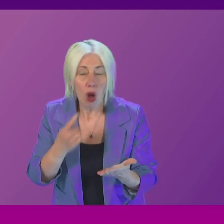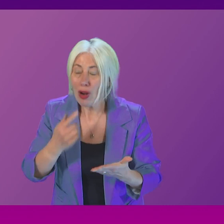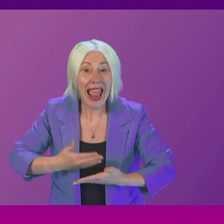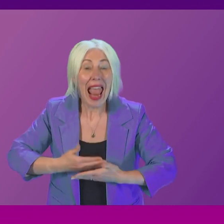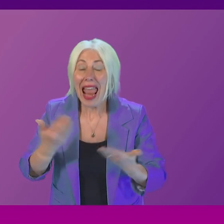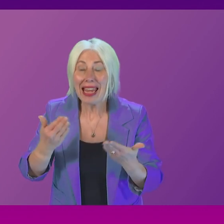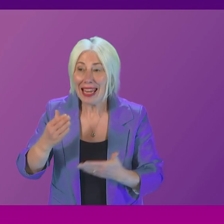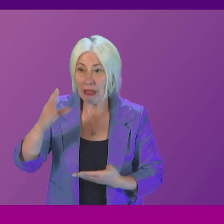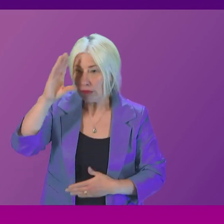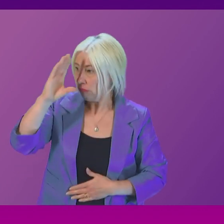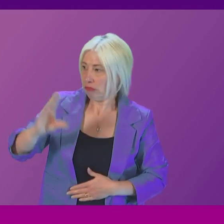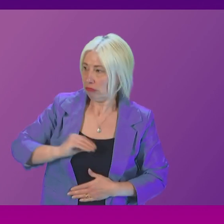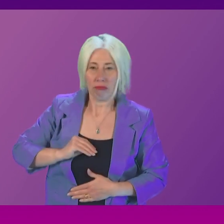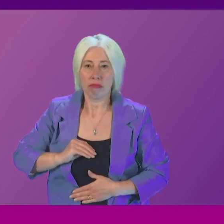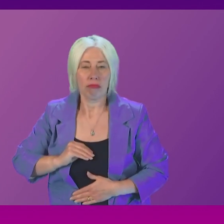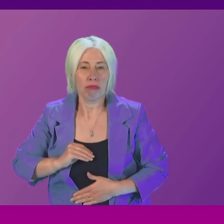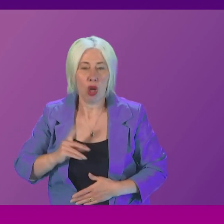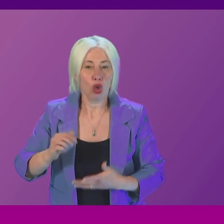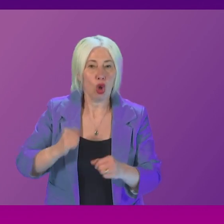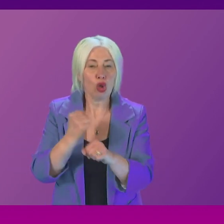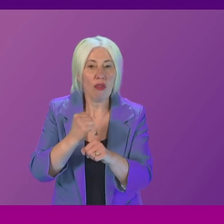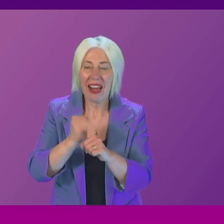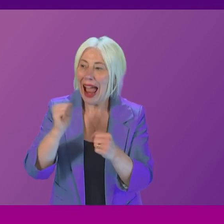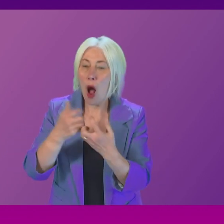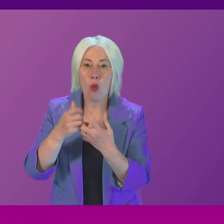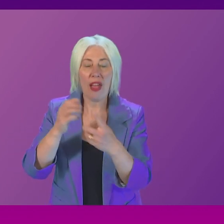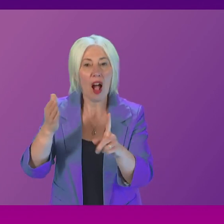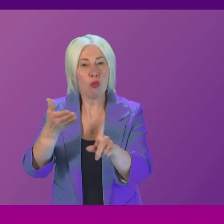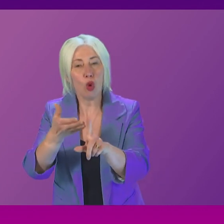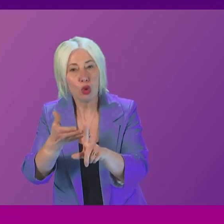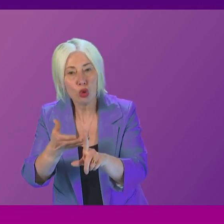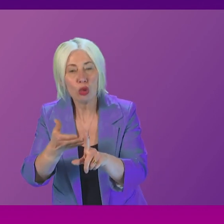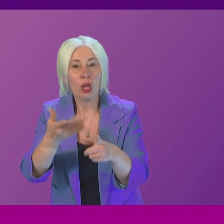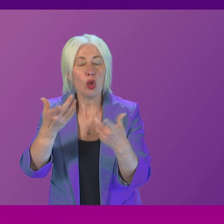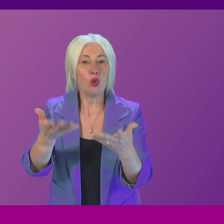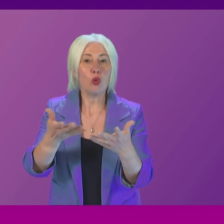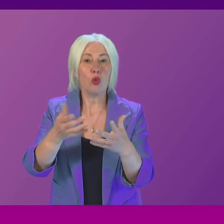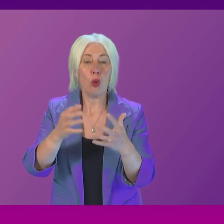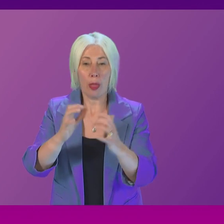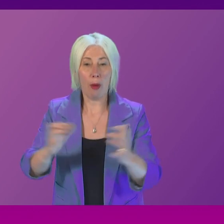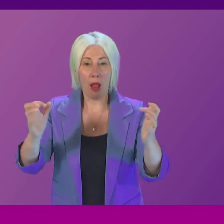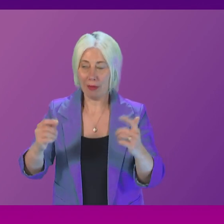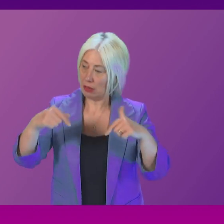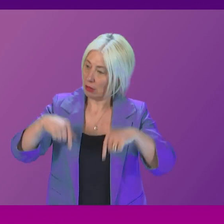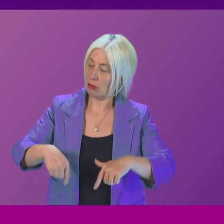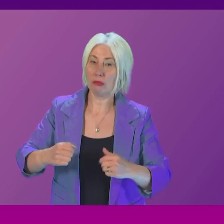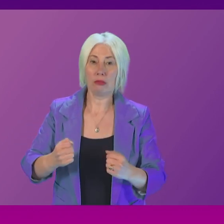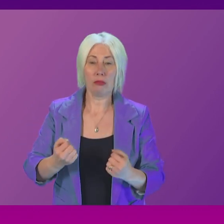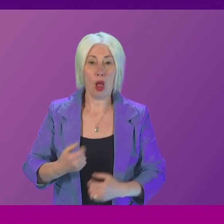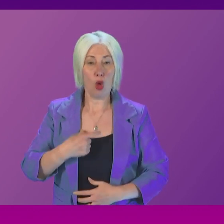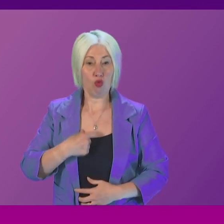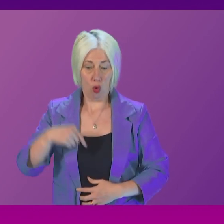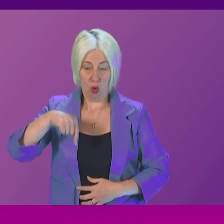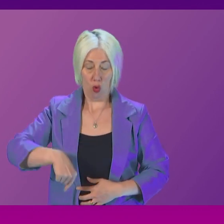any indication of the Scottish Government's approach in relation to the Scottish Parliament and the role that